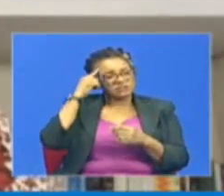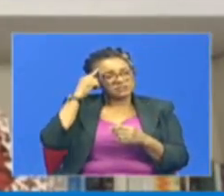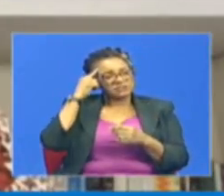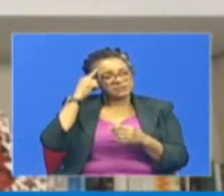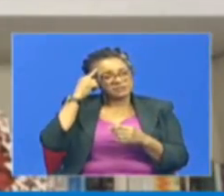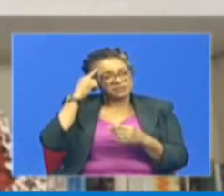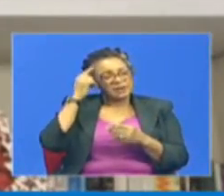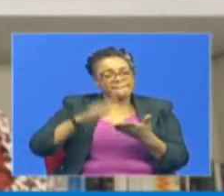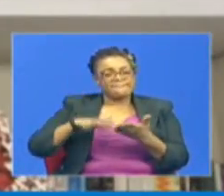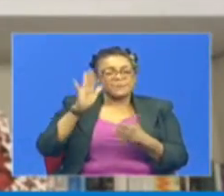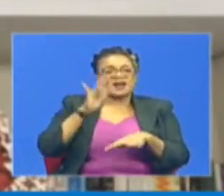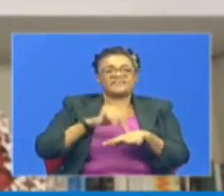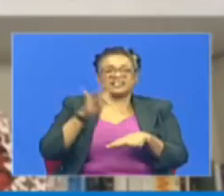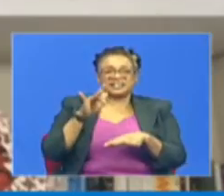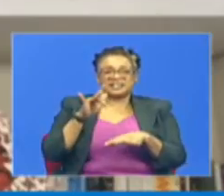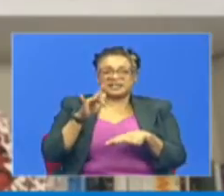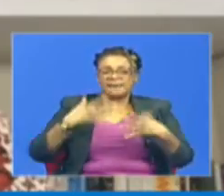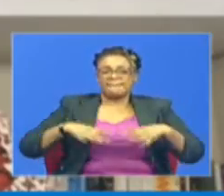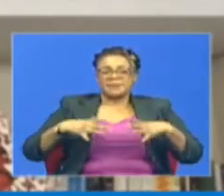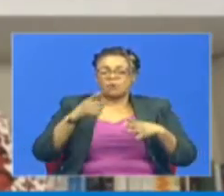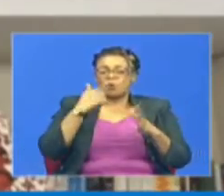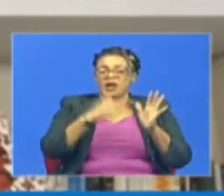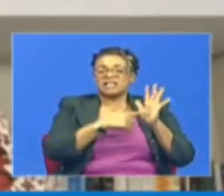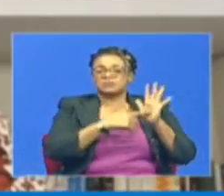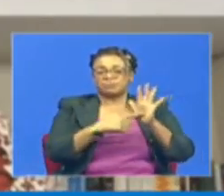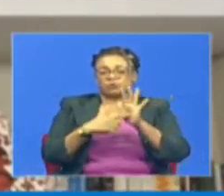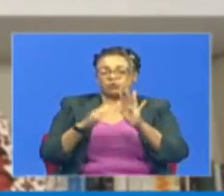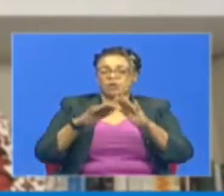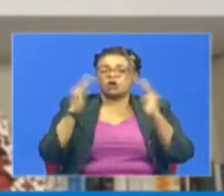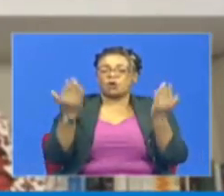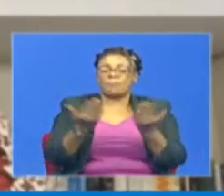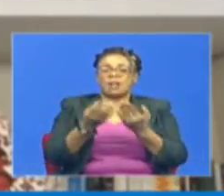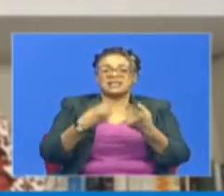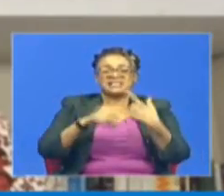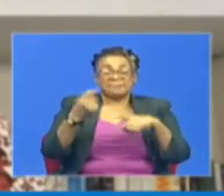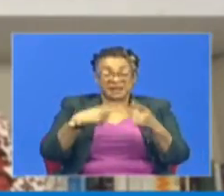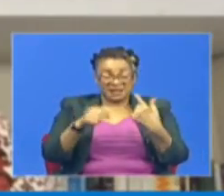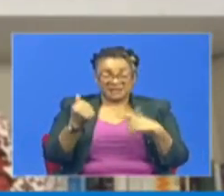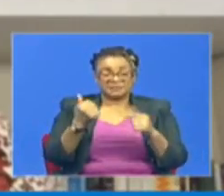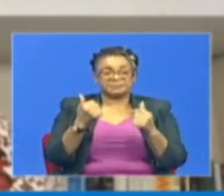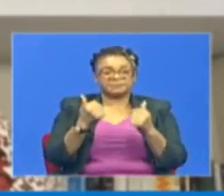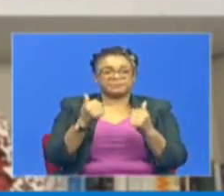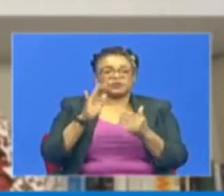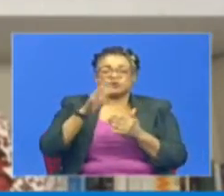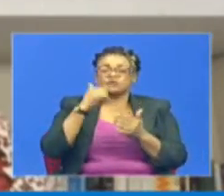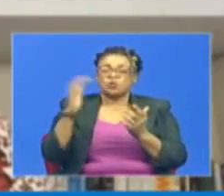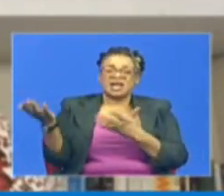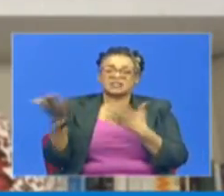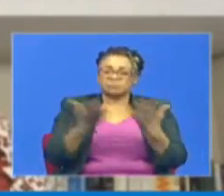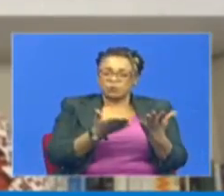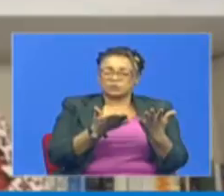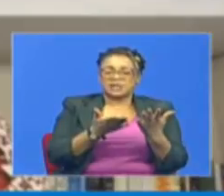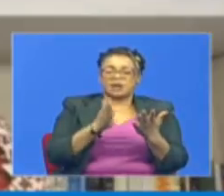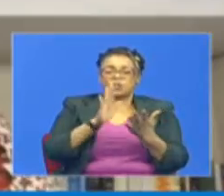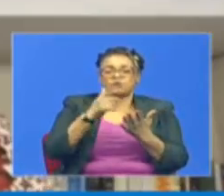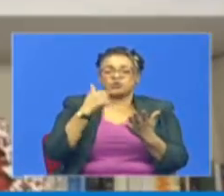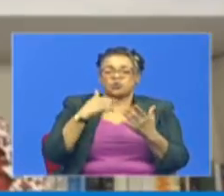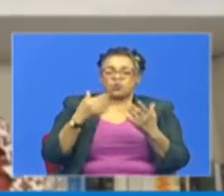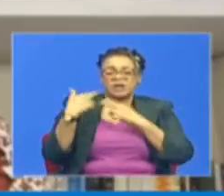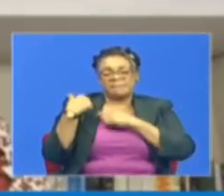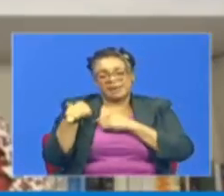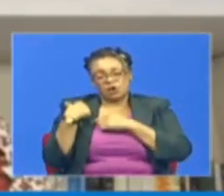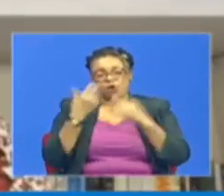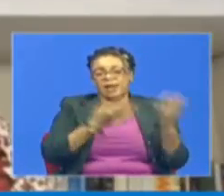who are exposed to the global supply chains, i.e. exporters and those who relied on imported